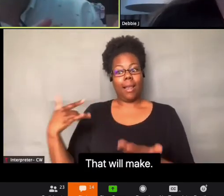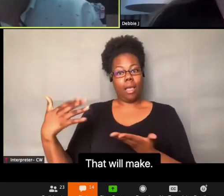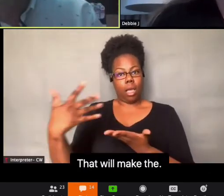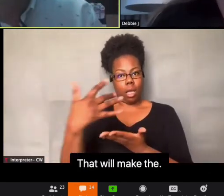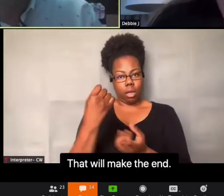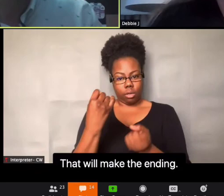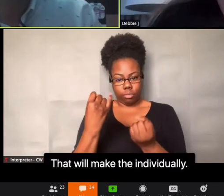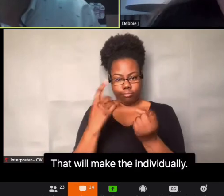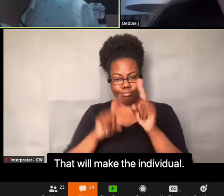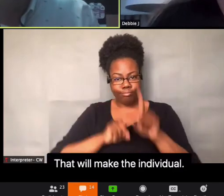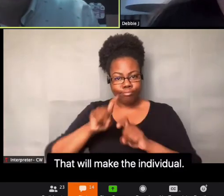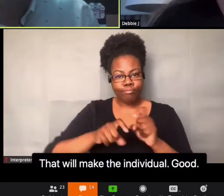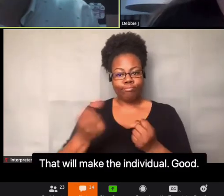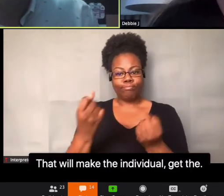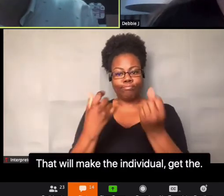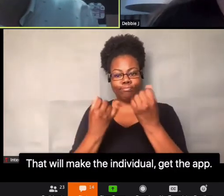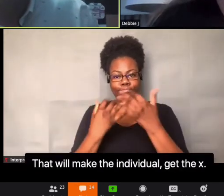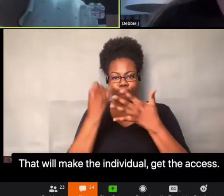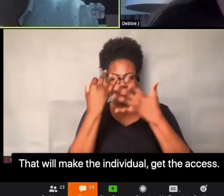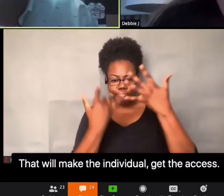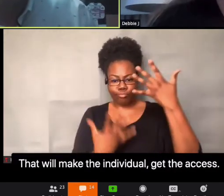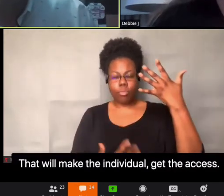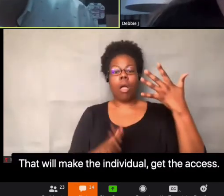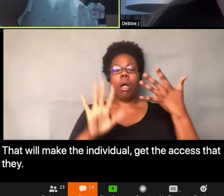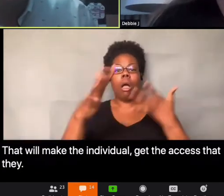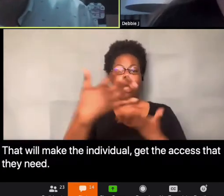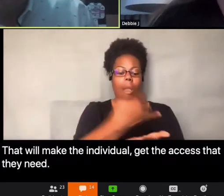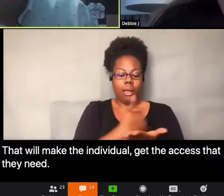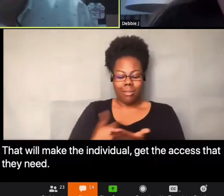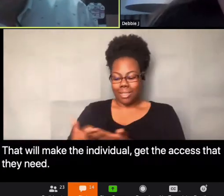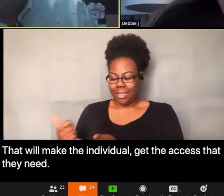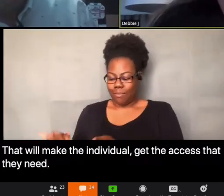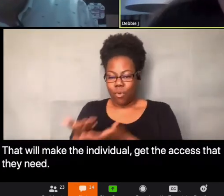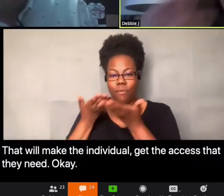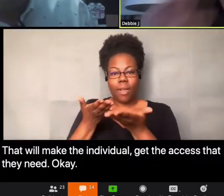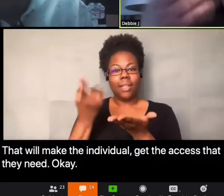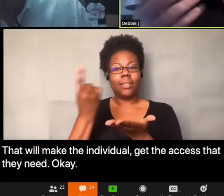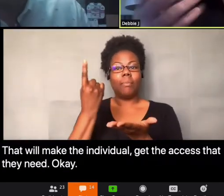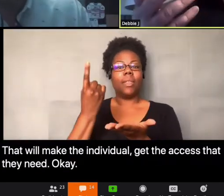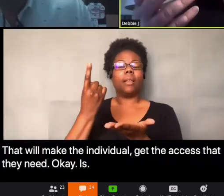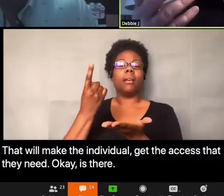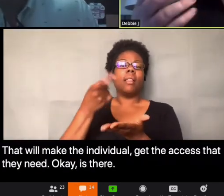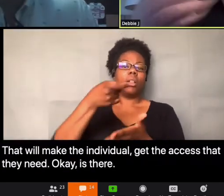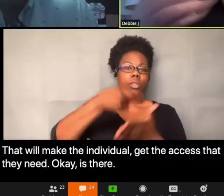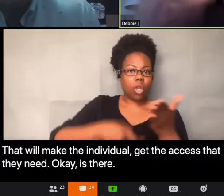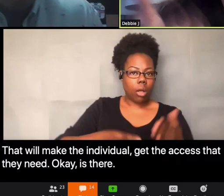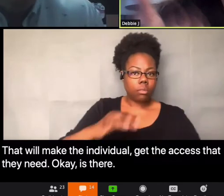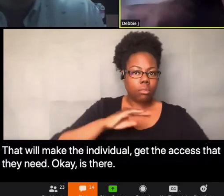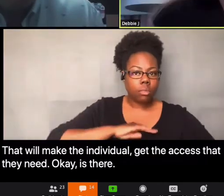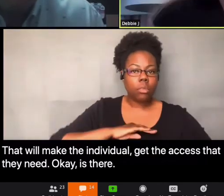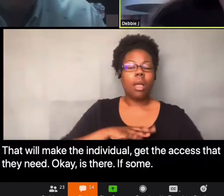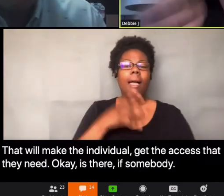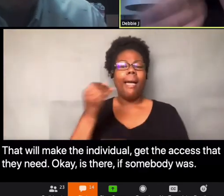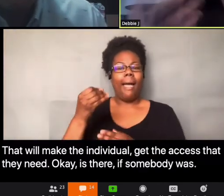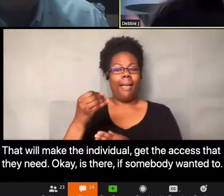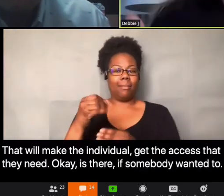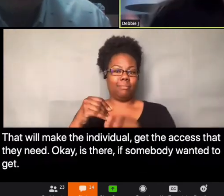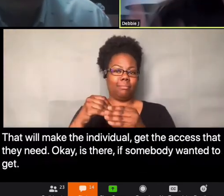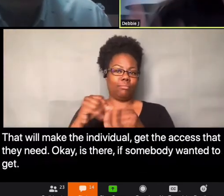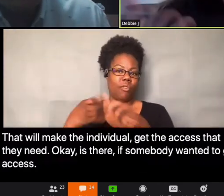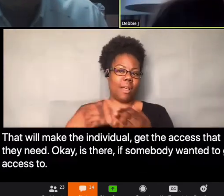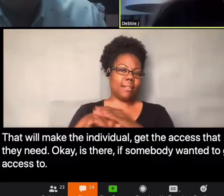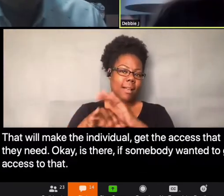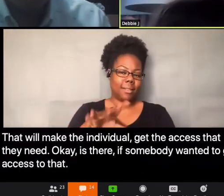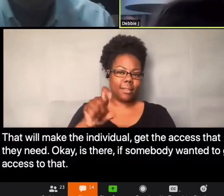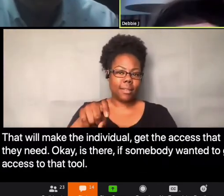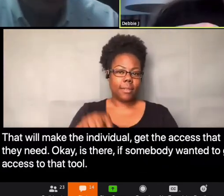the individual get the access that they need. Okay. Is there, if somebody wanted to get access to